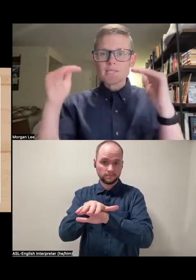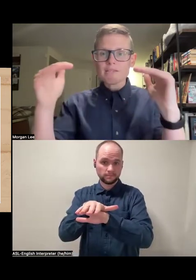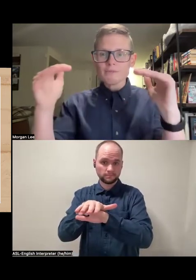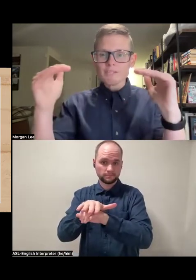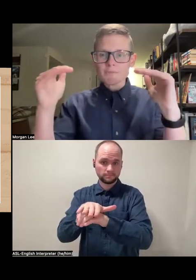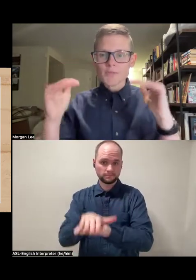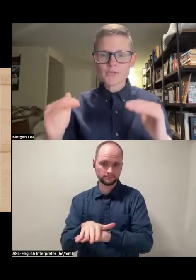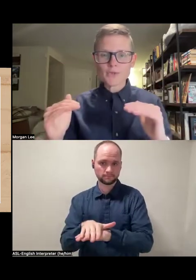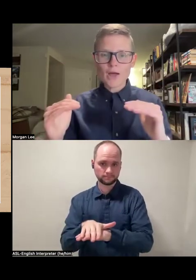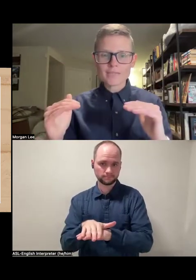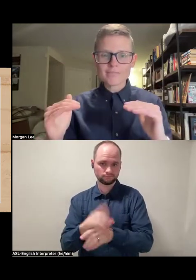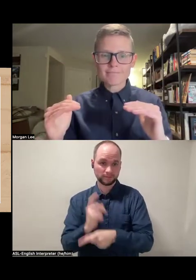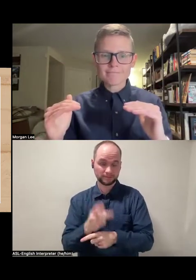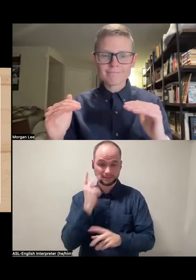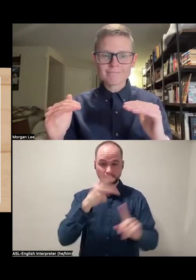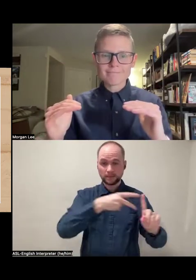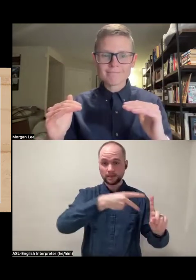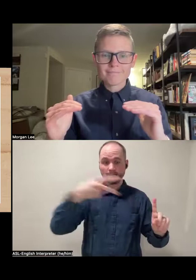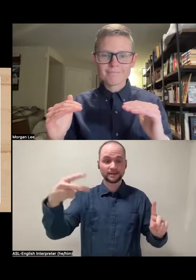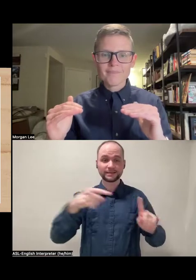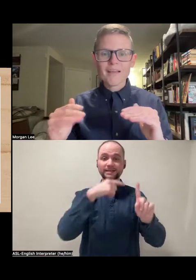do you see the difference between the two lines?